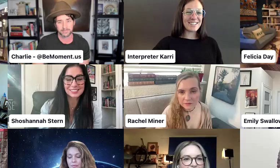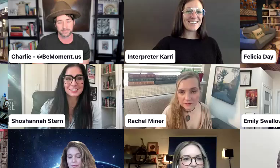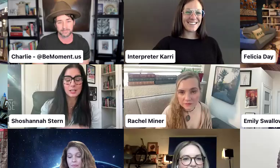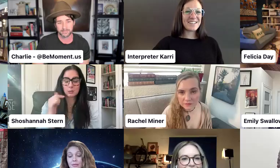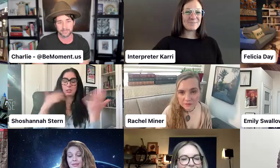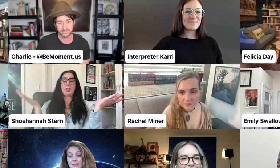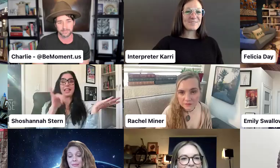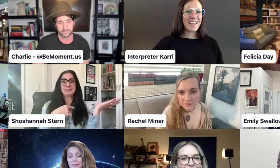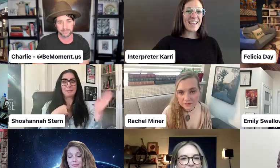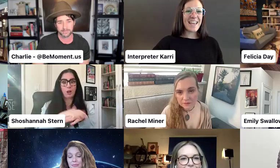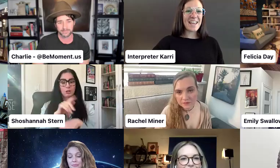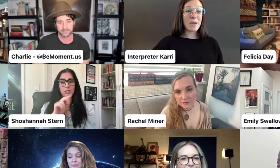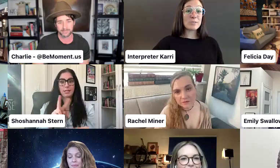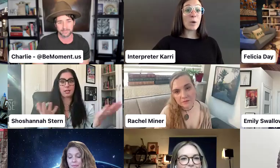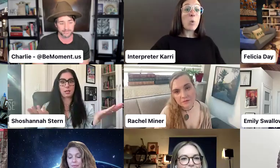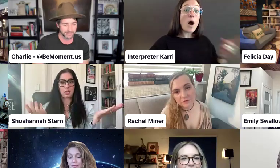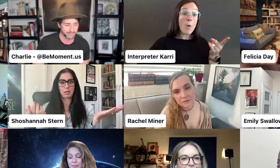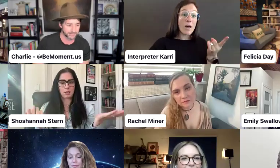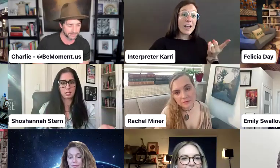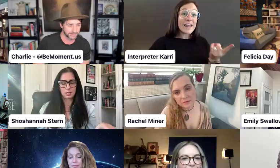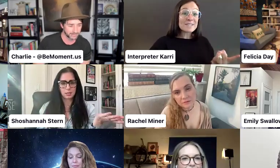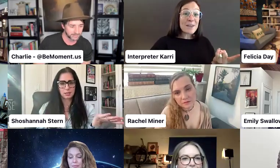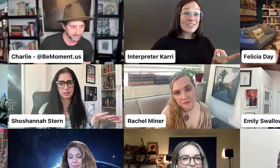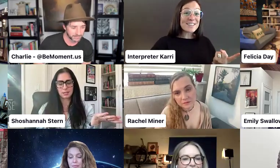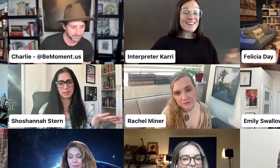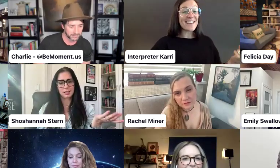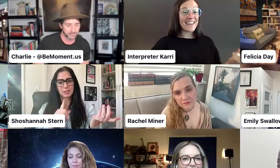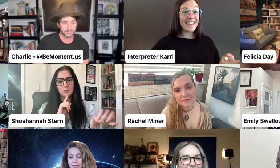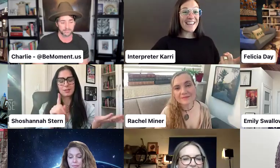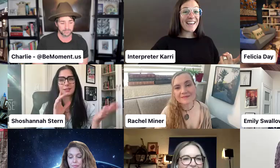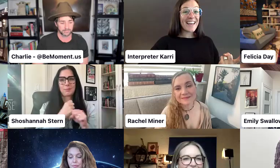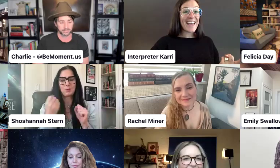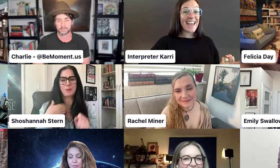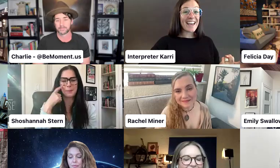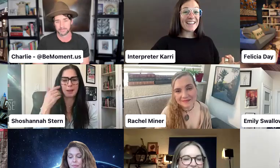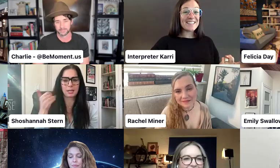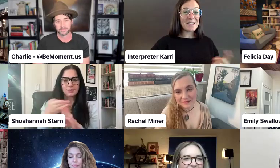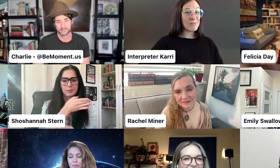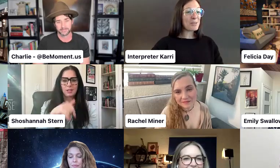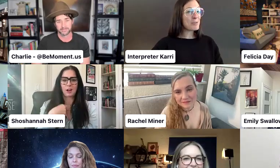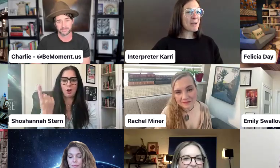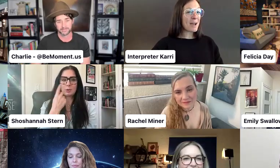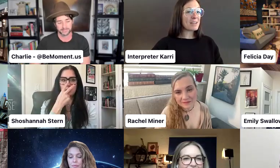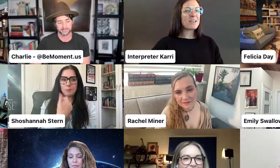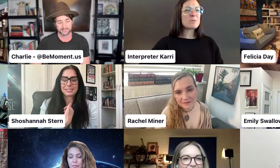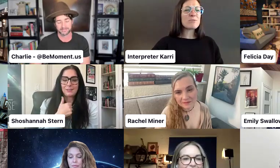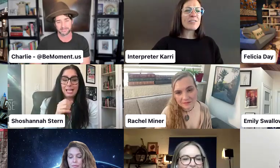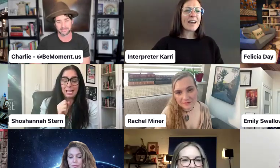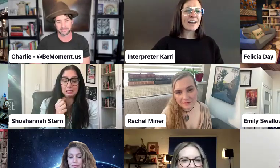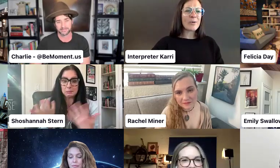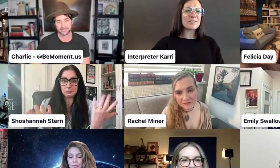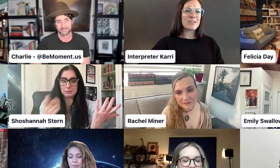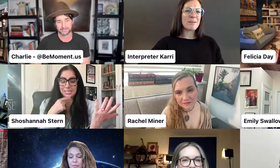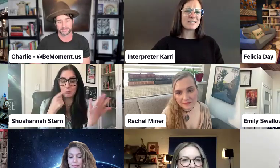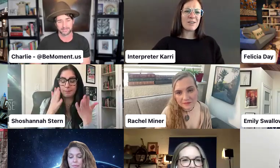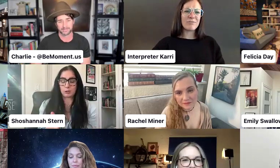7. And I was like, whoa, that's me on TV. And it really blew my mind because before that,